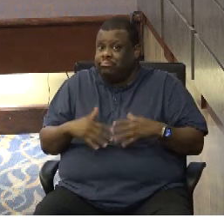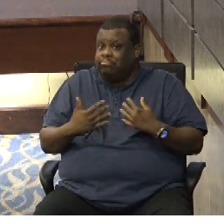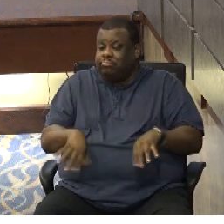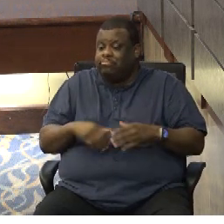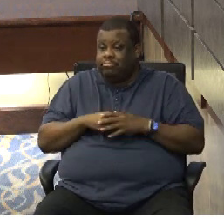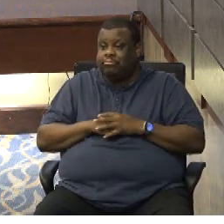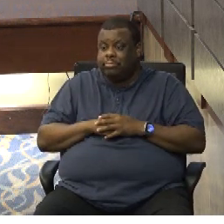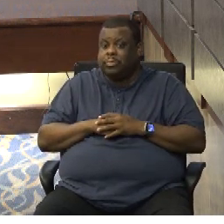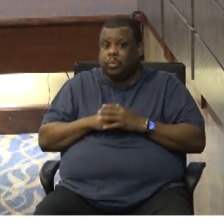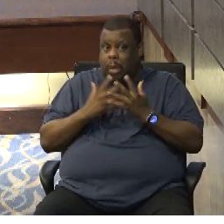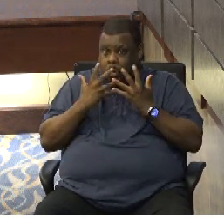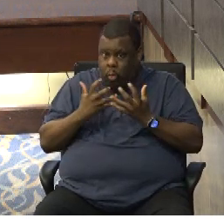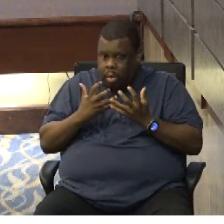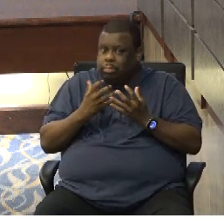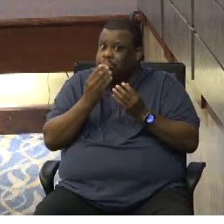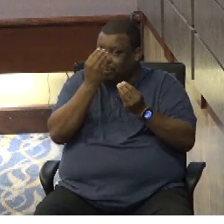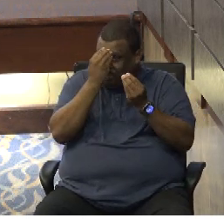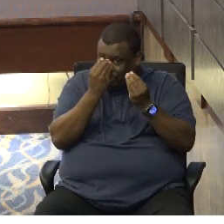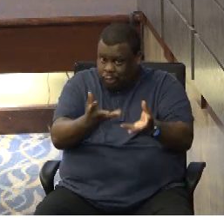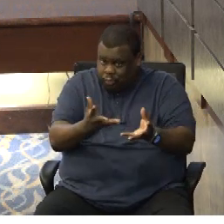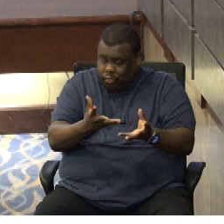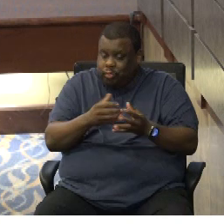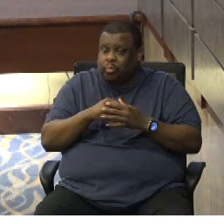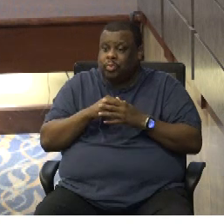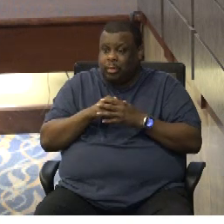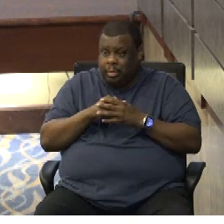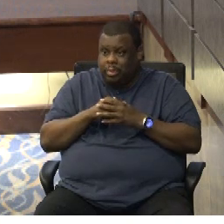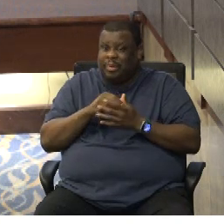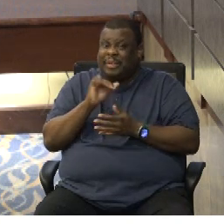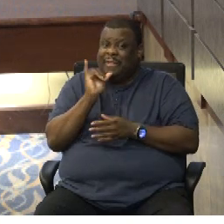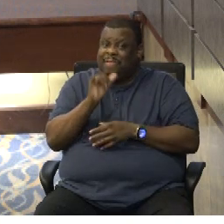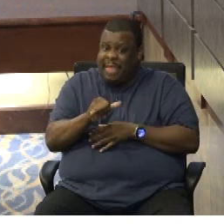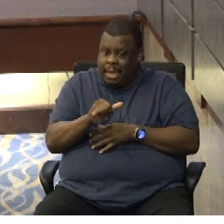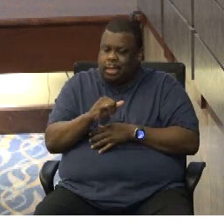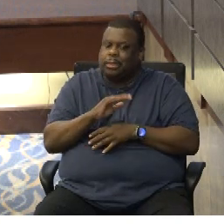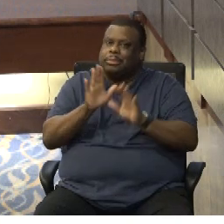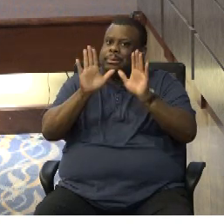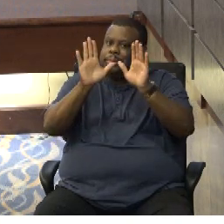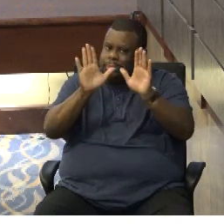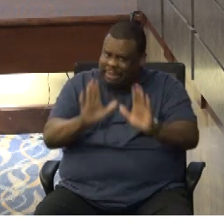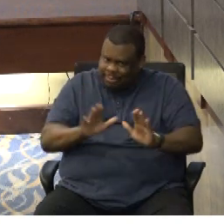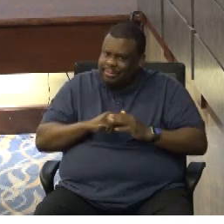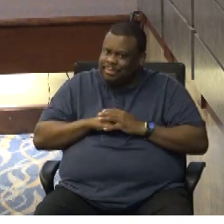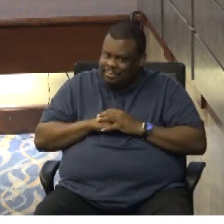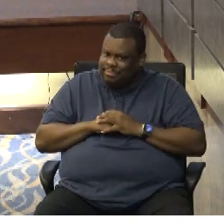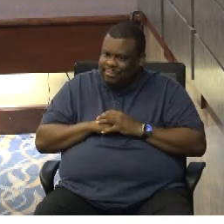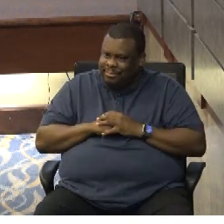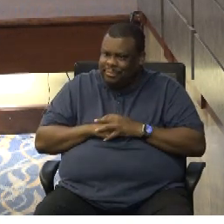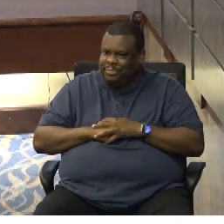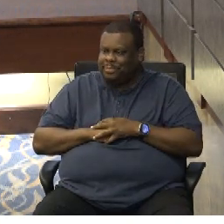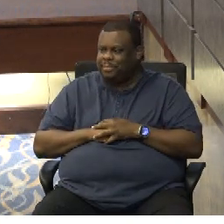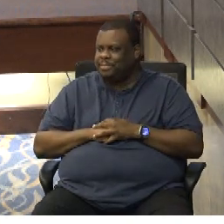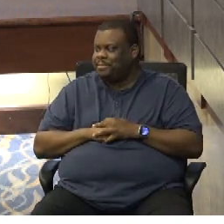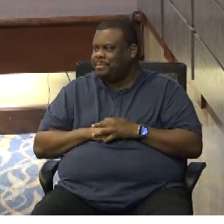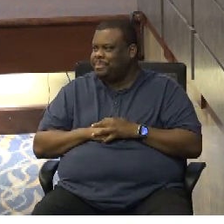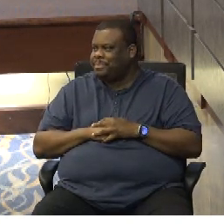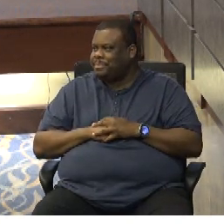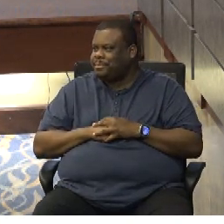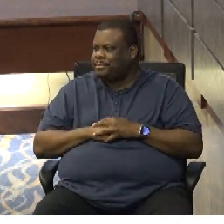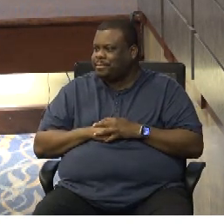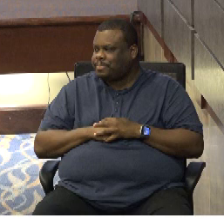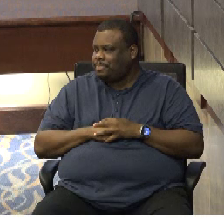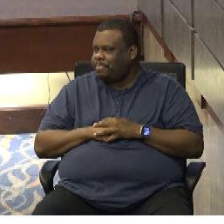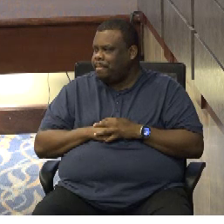And so I need you to know that we think it's a big deal. Yep. I think we want to build a diversified